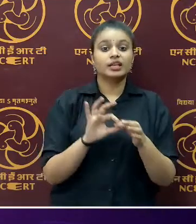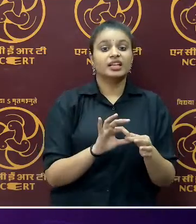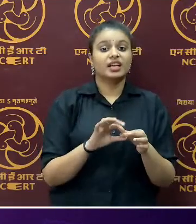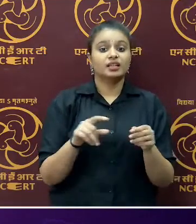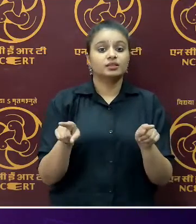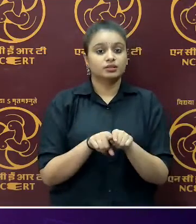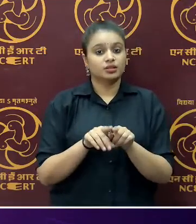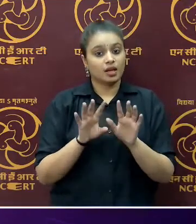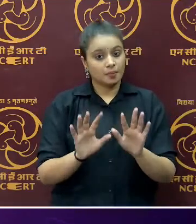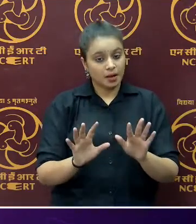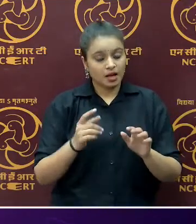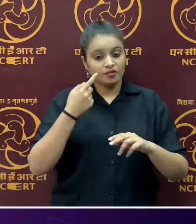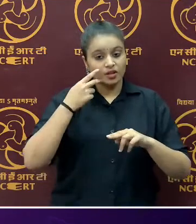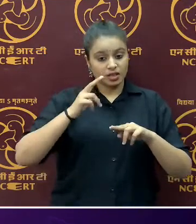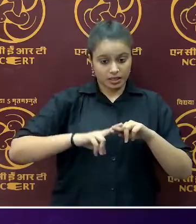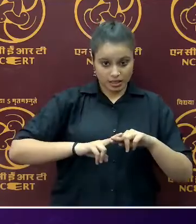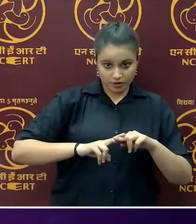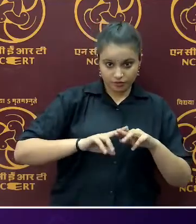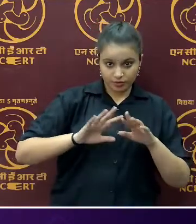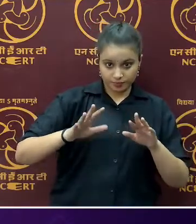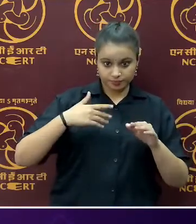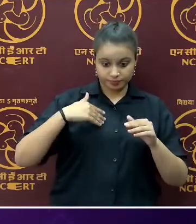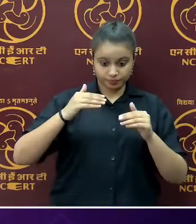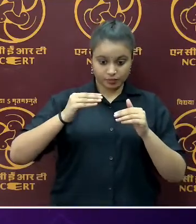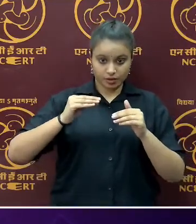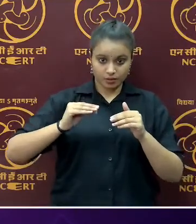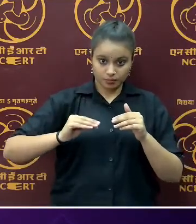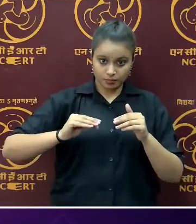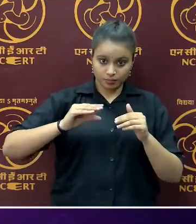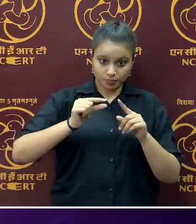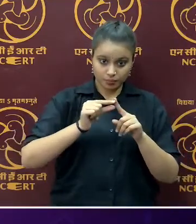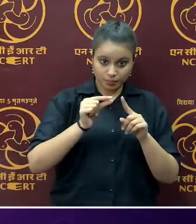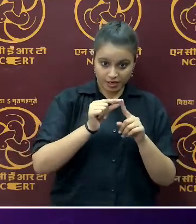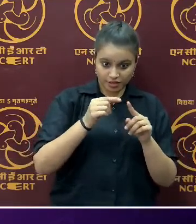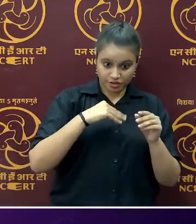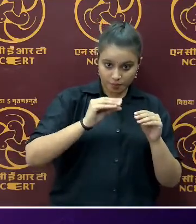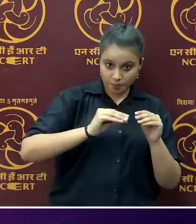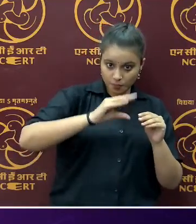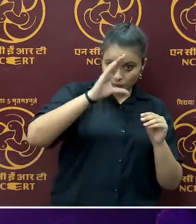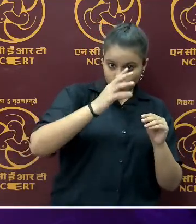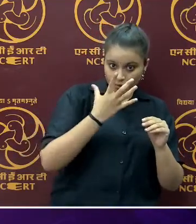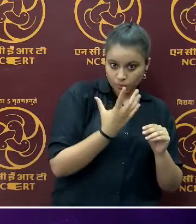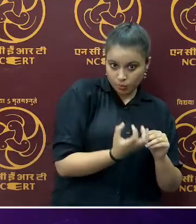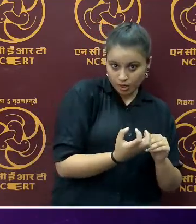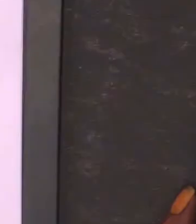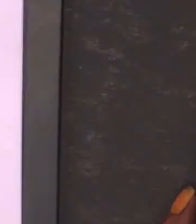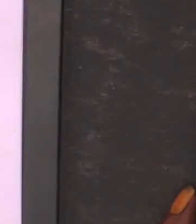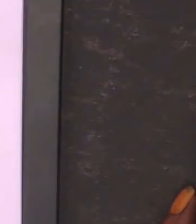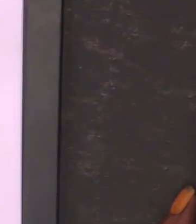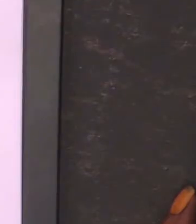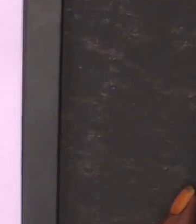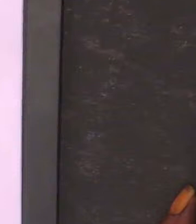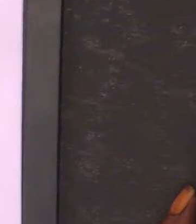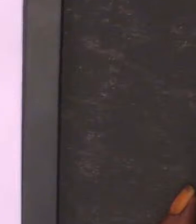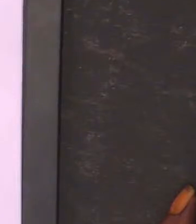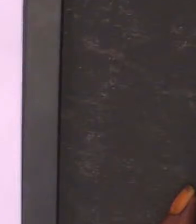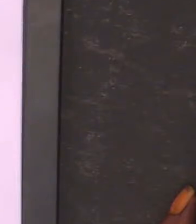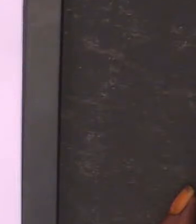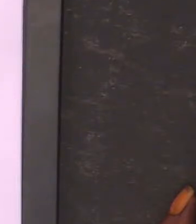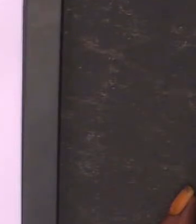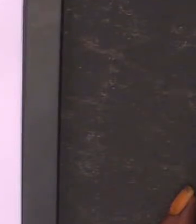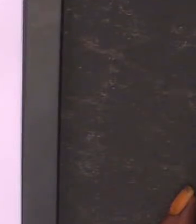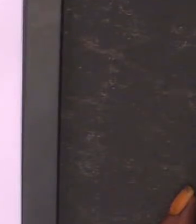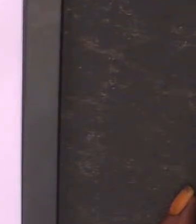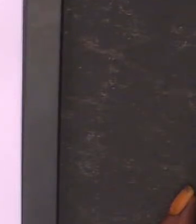Yes. Right? Now if we want to increase pressure, what we have to do? We have to reduce the